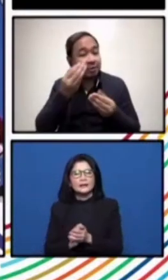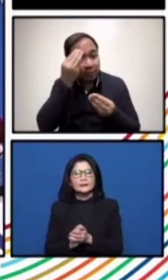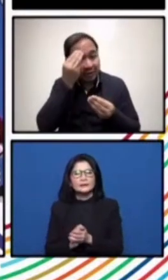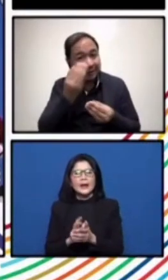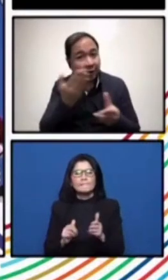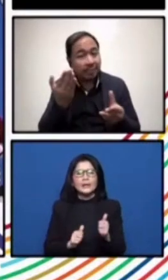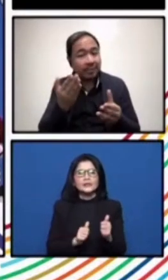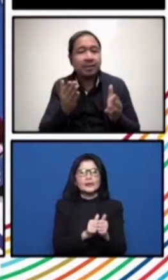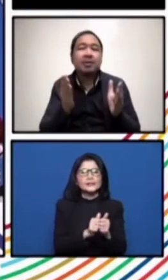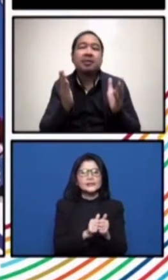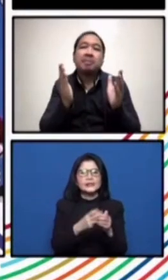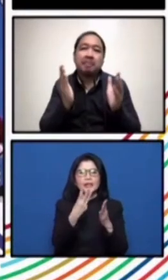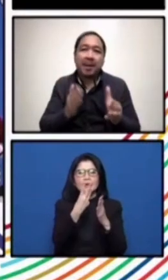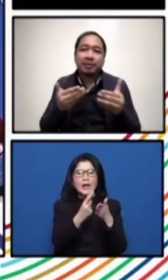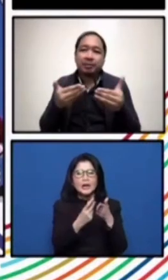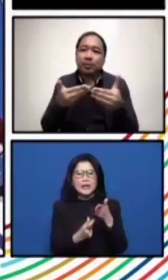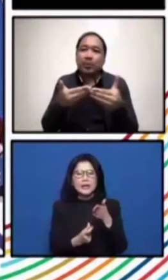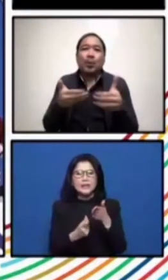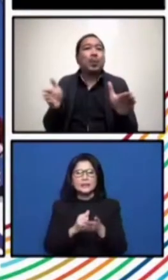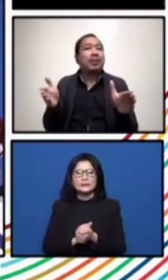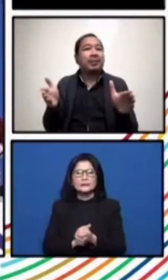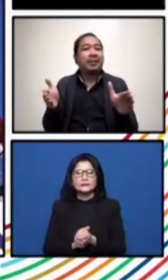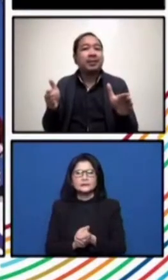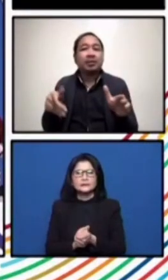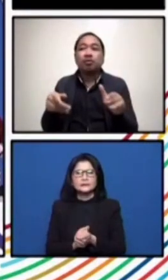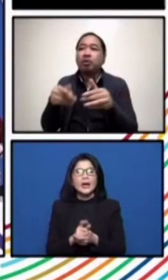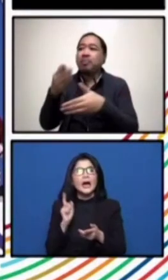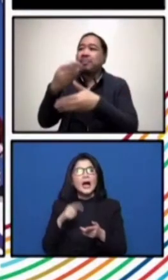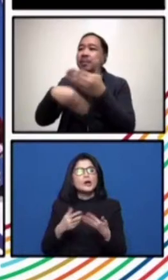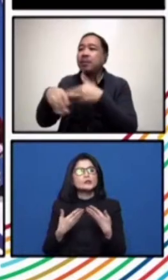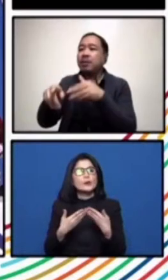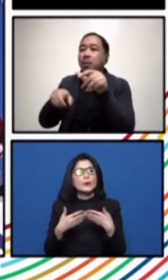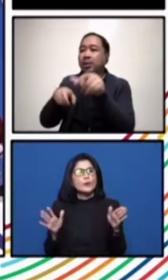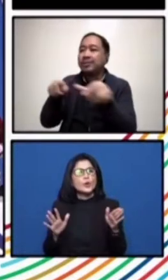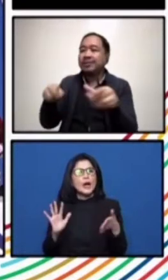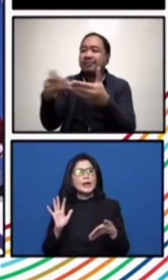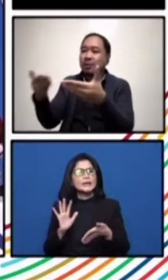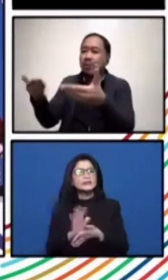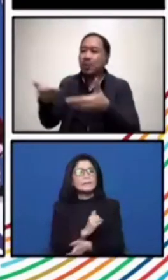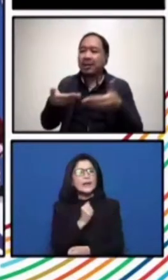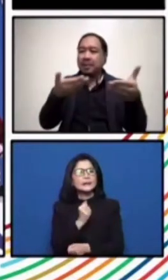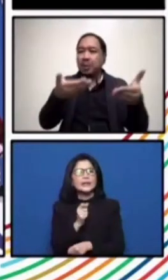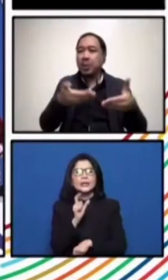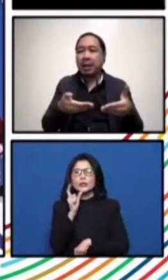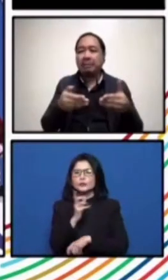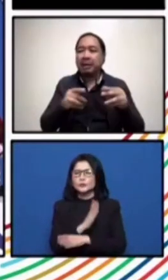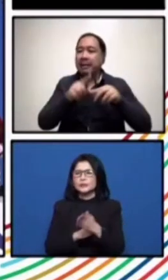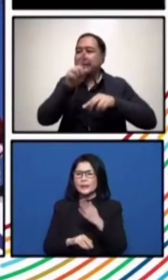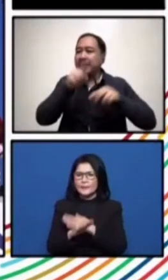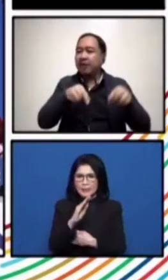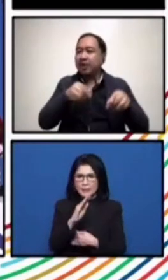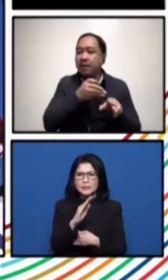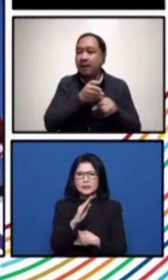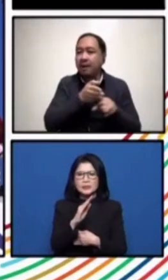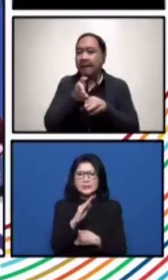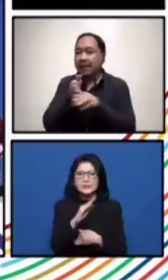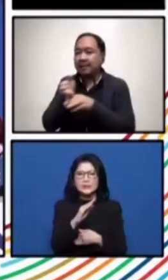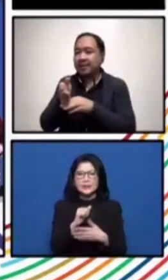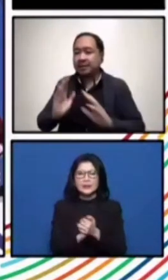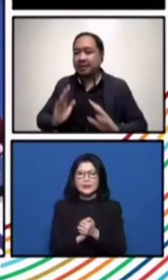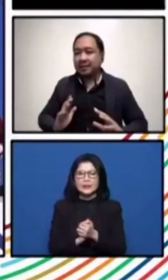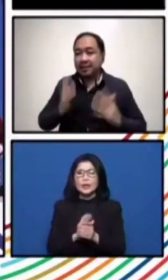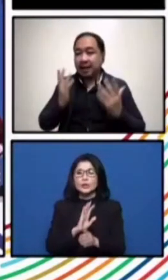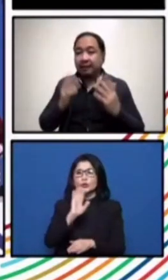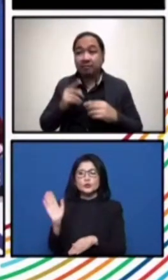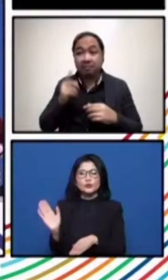unlock we need to unlock people with disabilities in all aspects uh and and if this can be